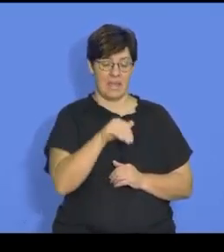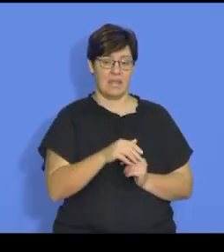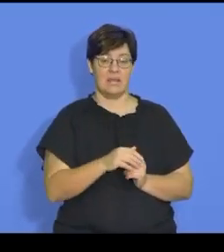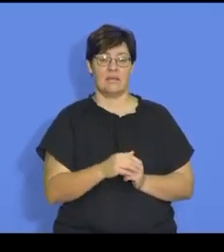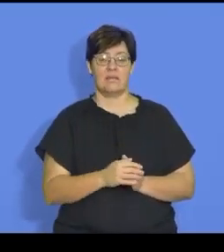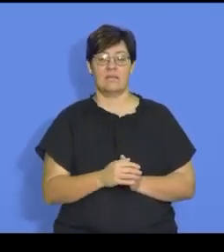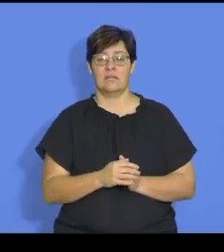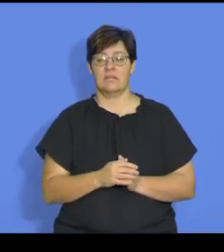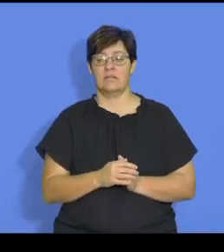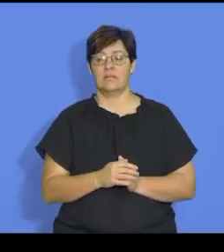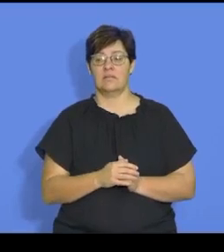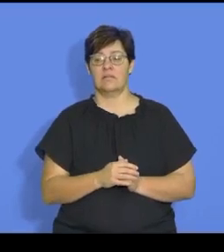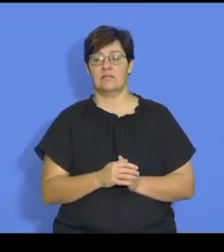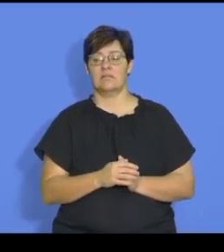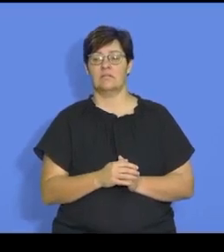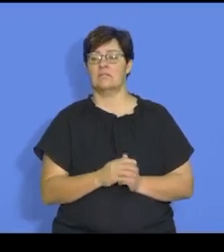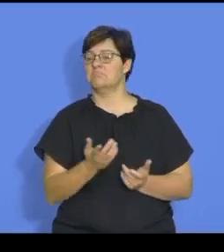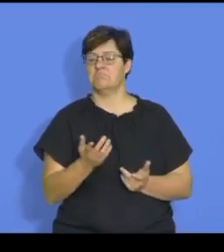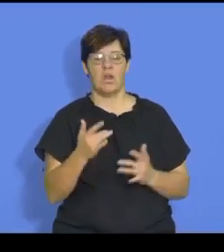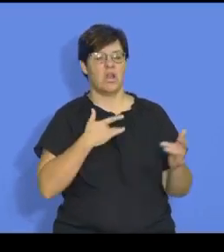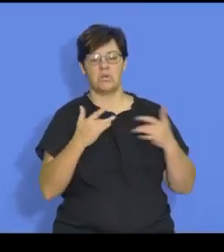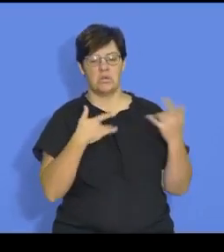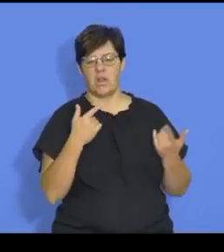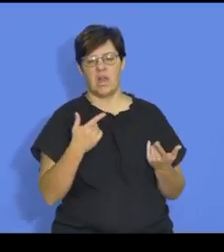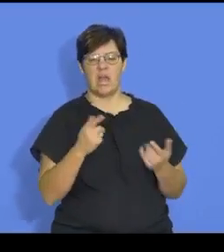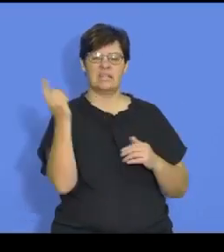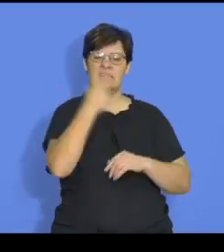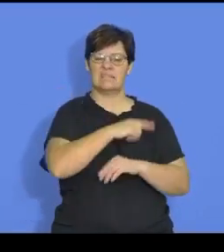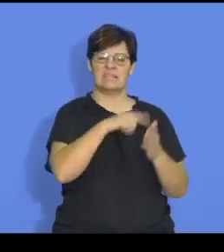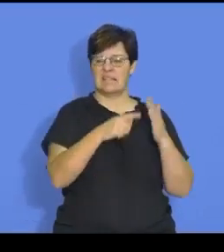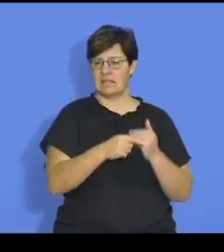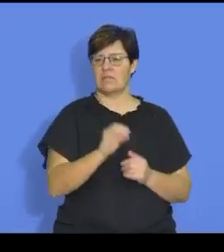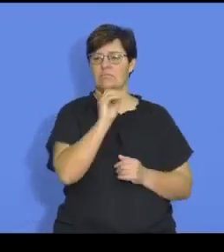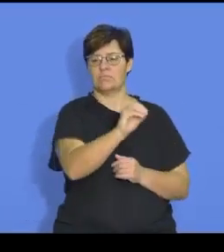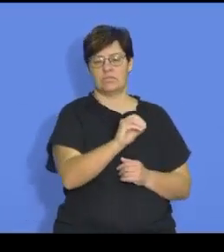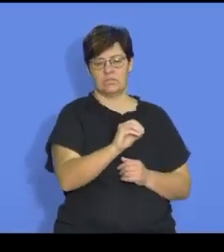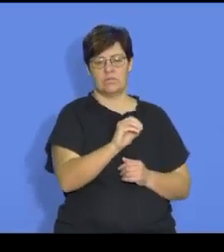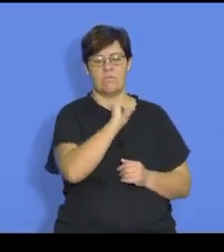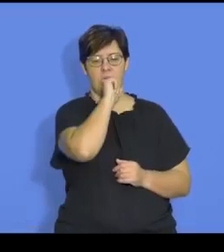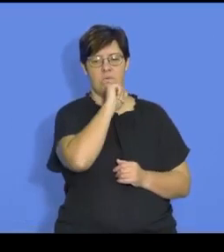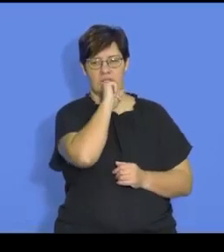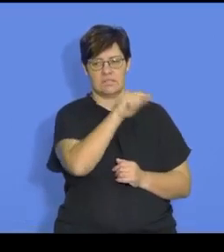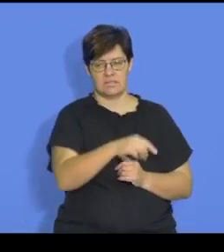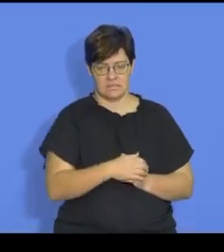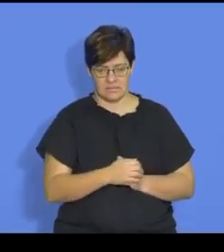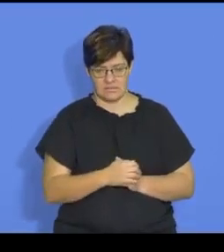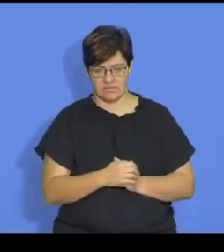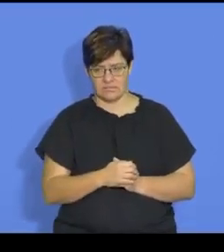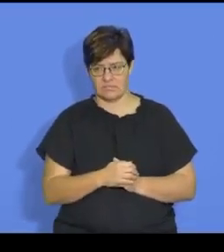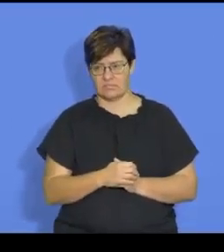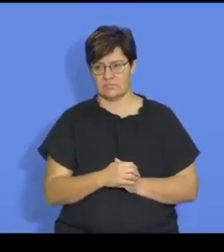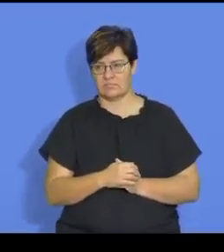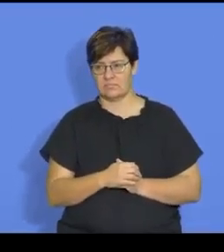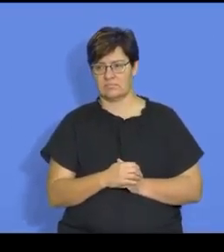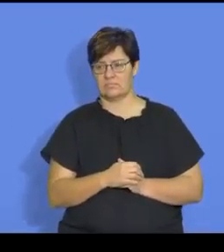account affected would be bank. Not too worried about the actual date, but we'll just fill in. This is obviously for the month